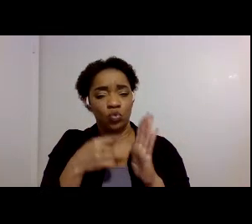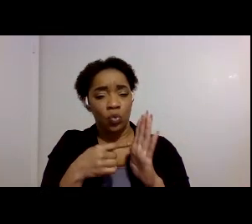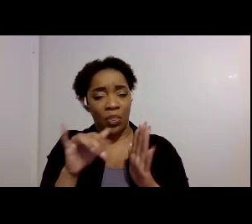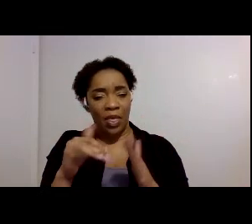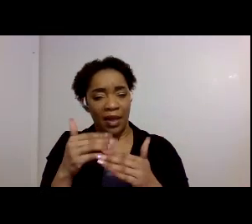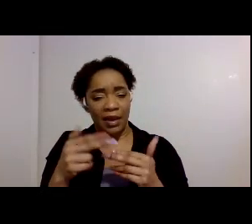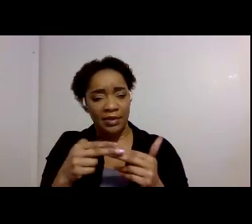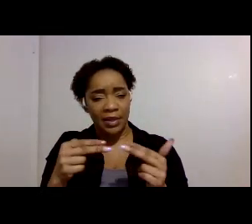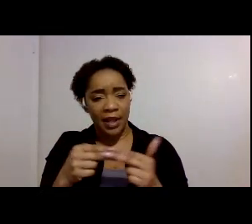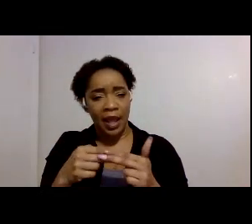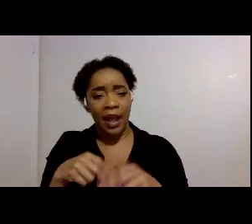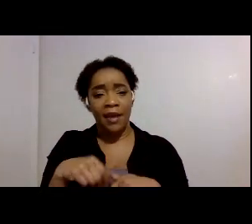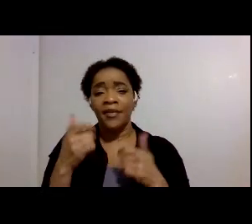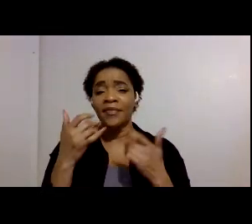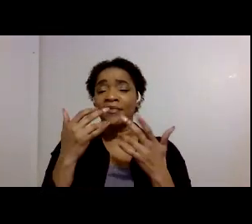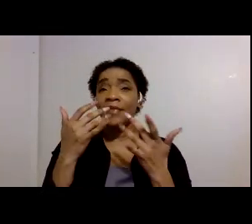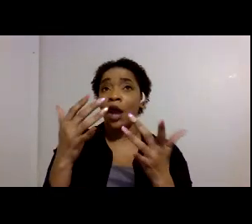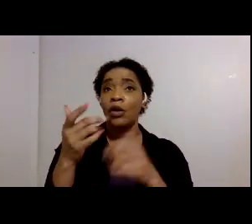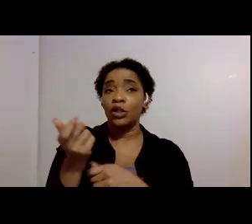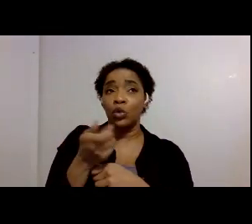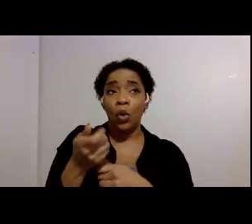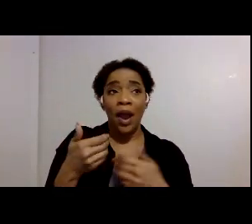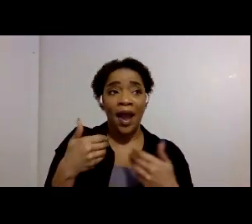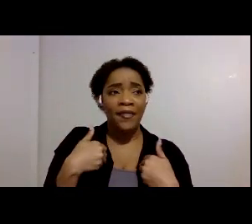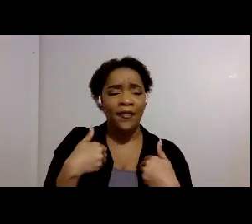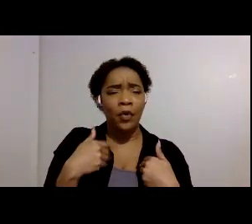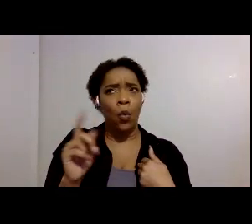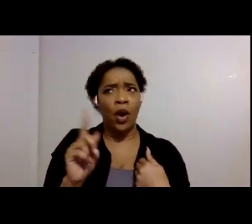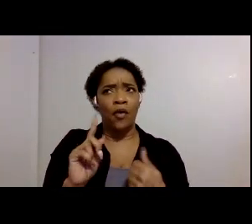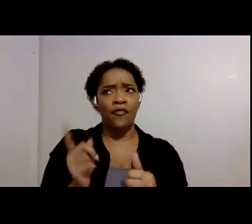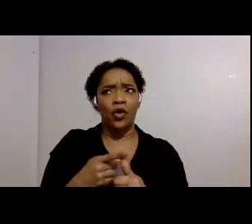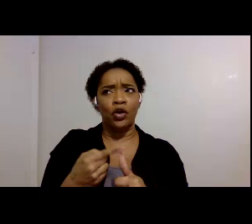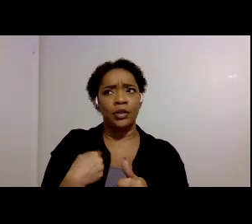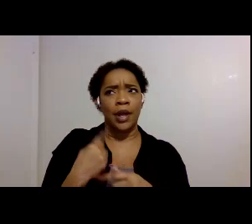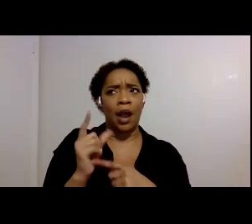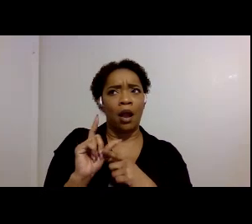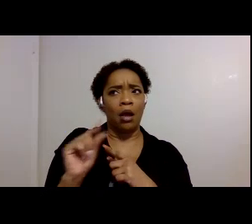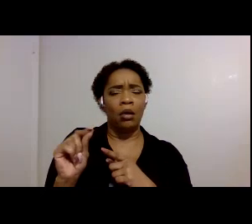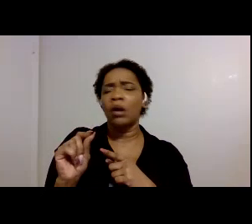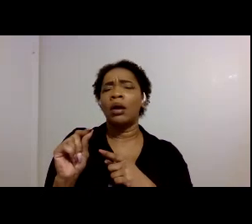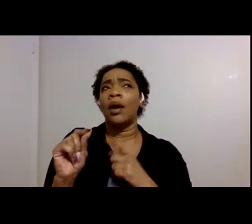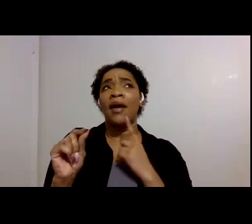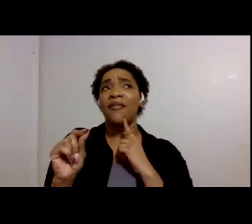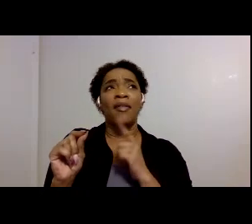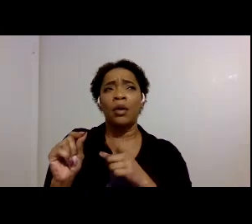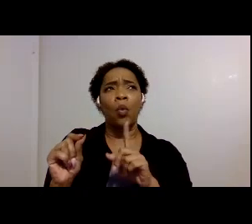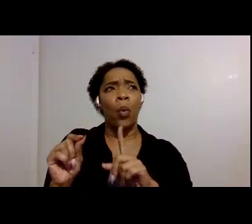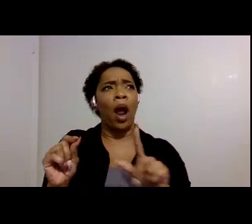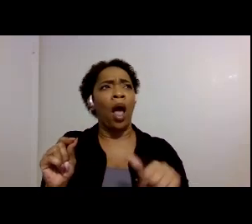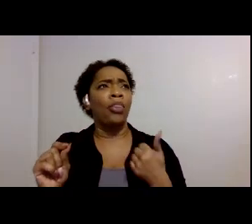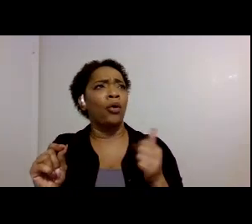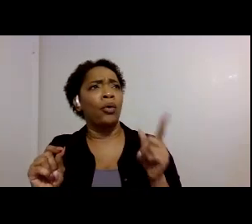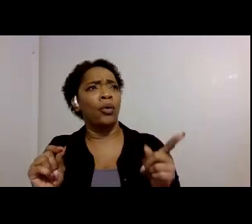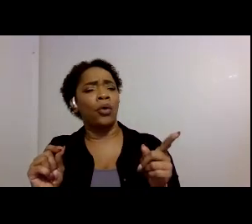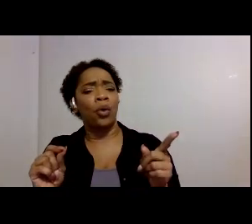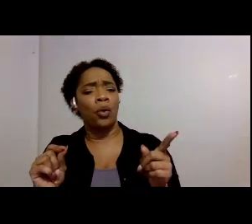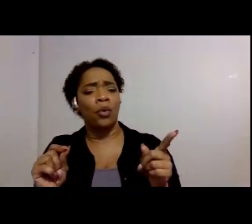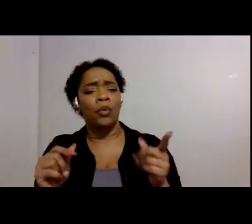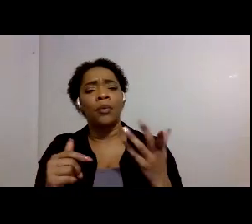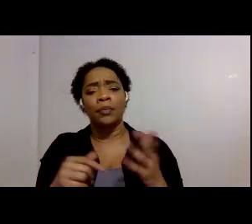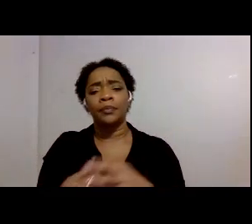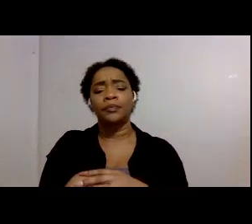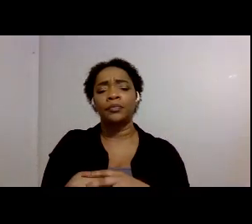near? What's my primary or first exit? But additionally, what's my secondary exit if that's where the incident is?